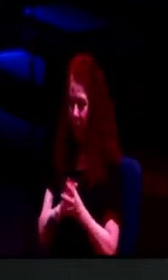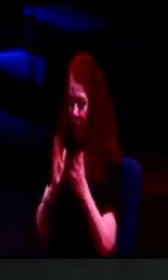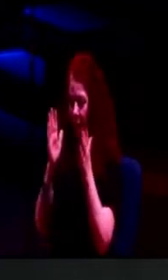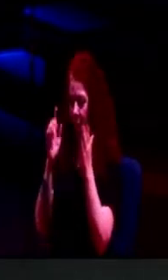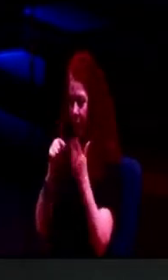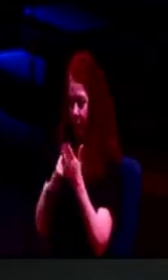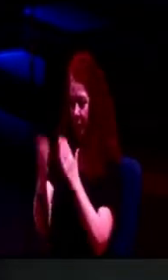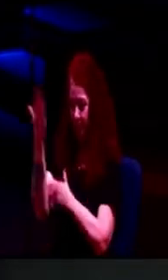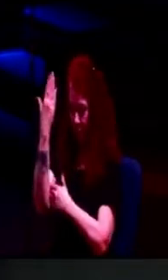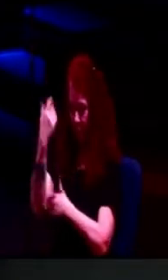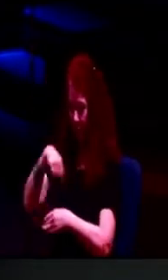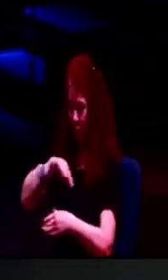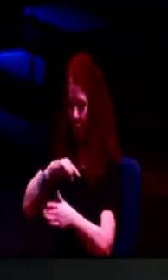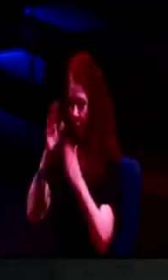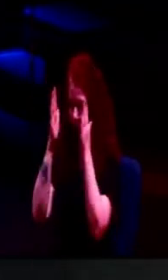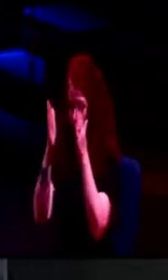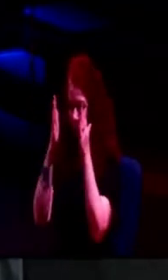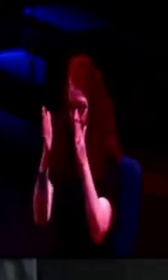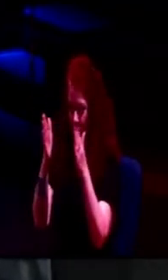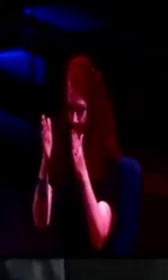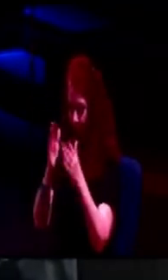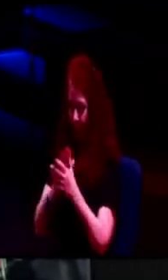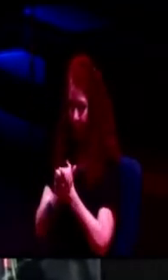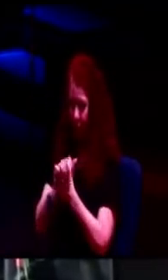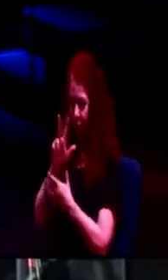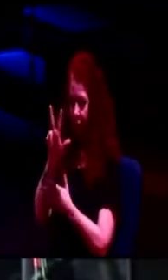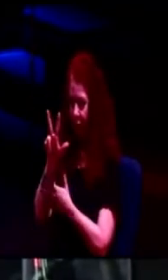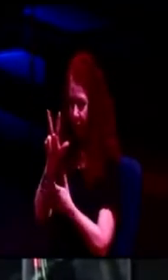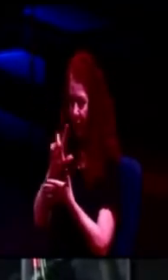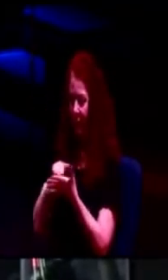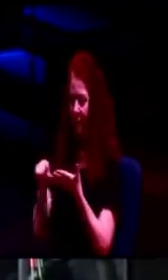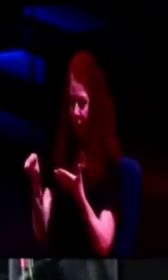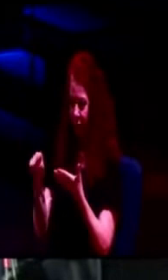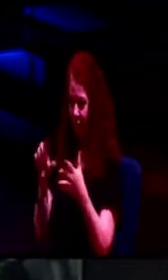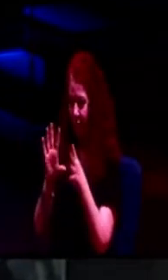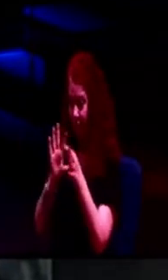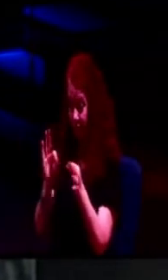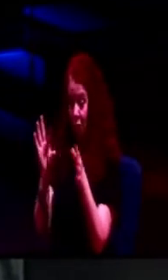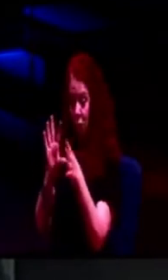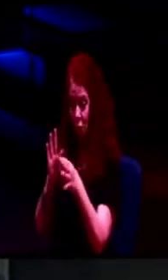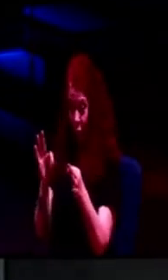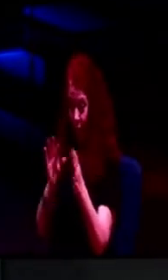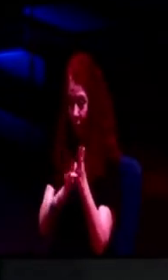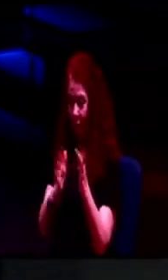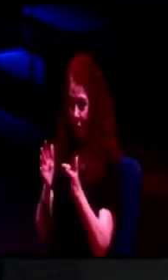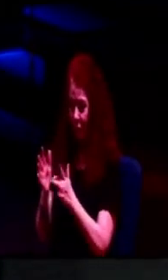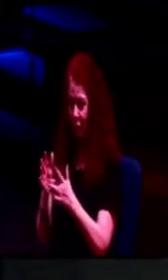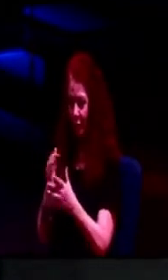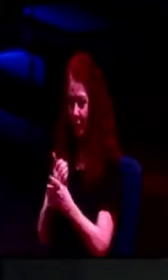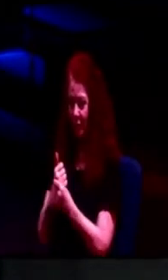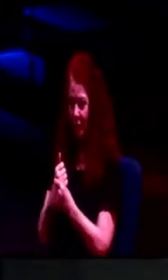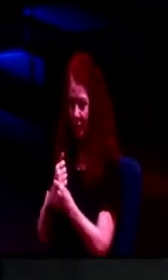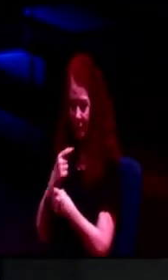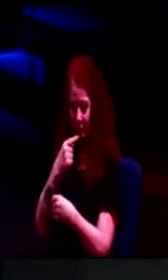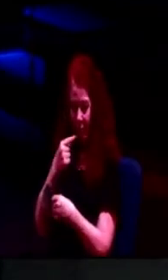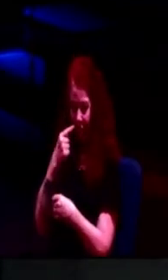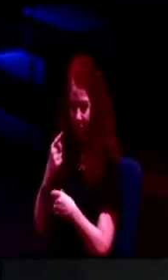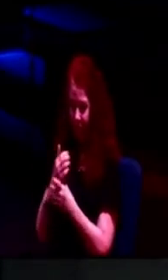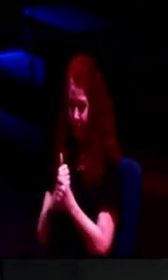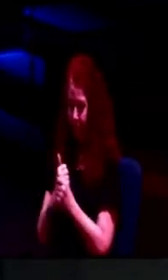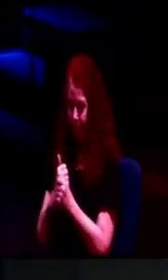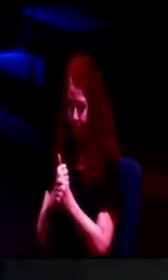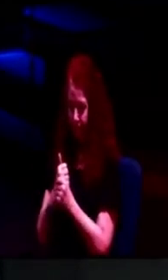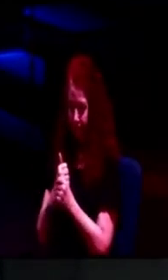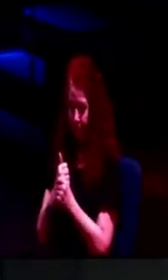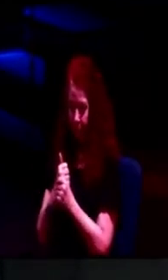this morning of another parable that Jesus told. And I know some of you are excited because you thought this was going to be short because it's only three verses, but there's a lot